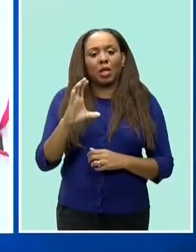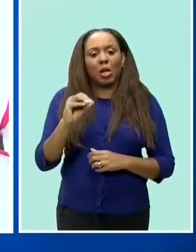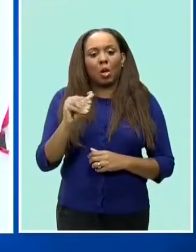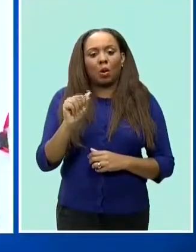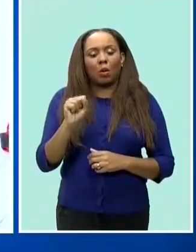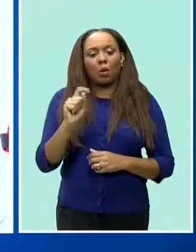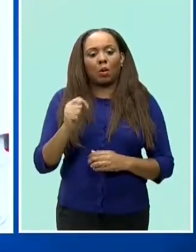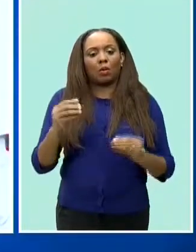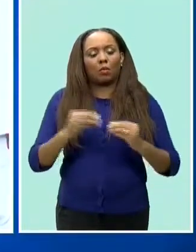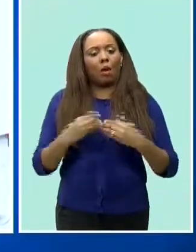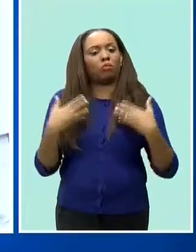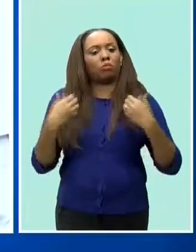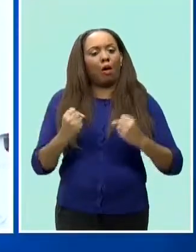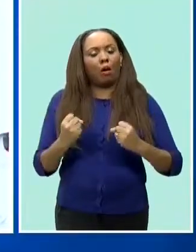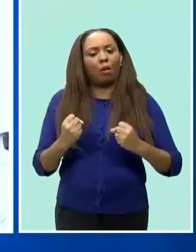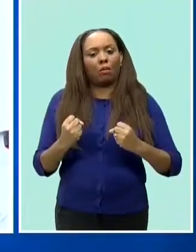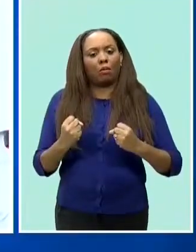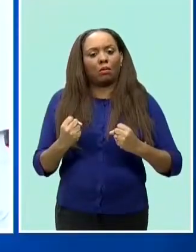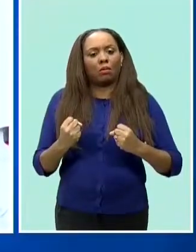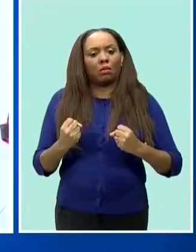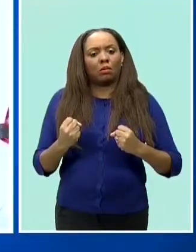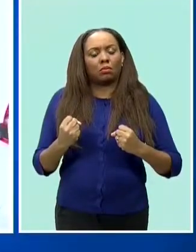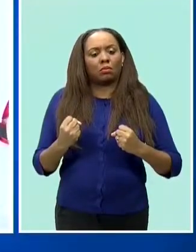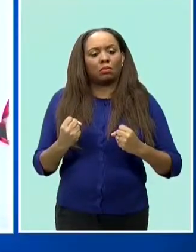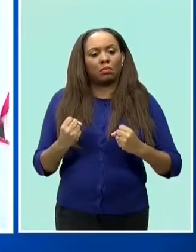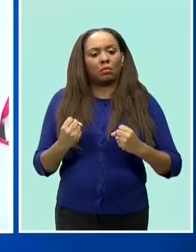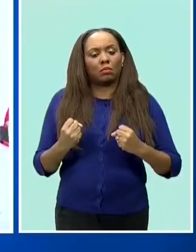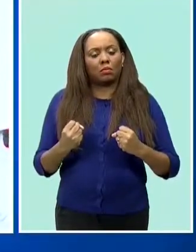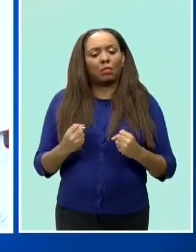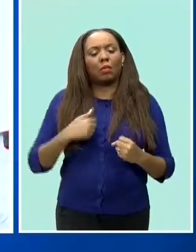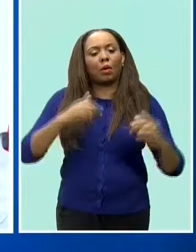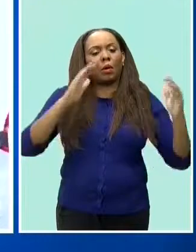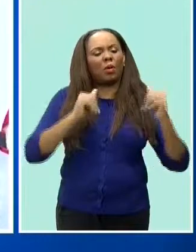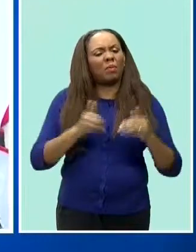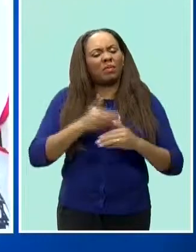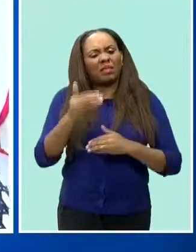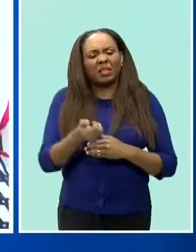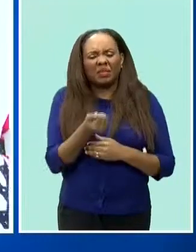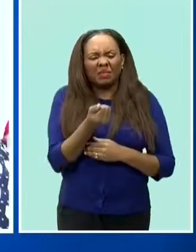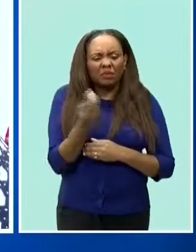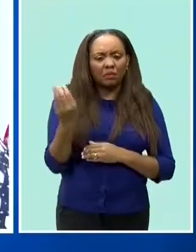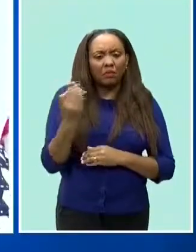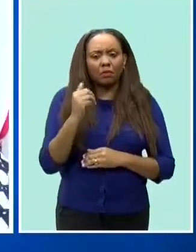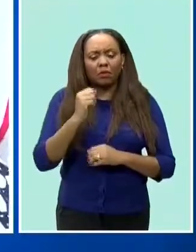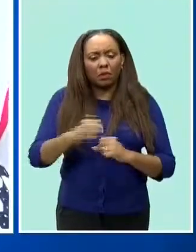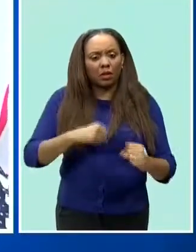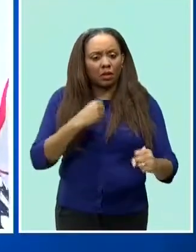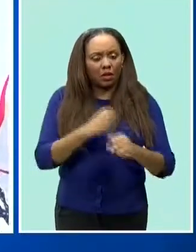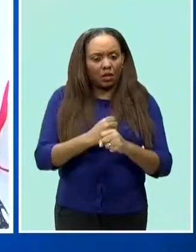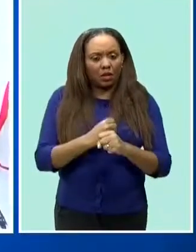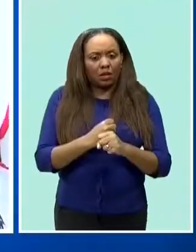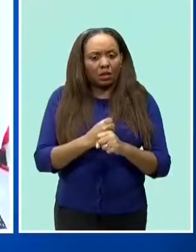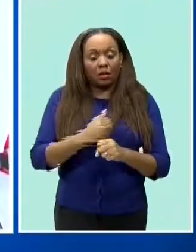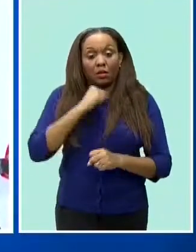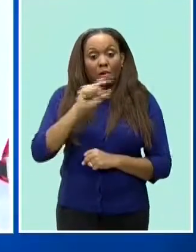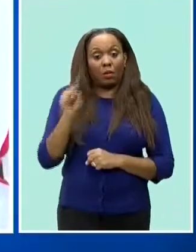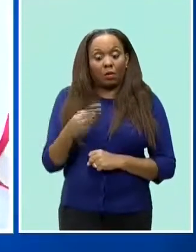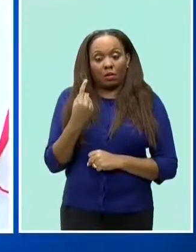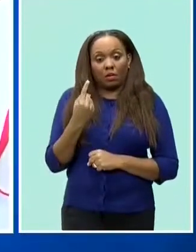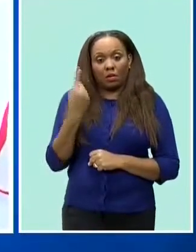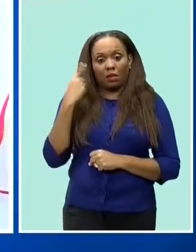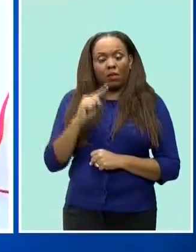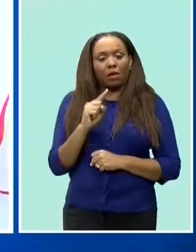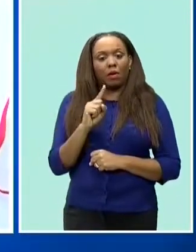I would like very much at some point in the next few years, not necessarily to see it for this crop over